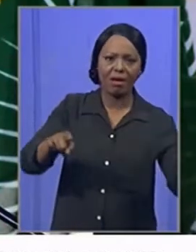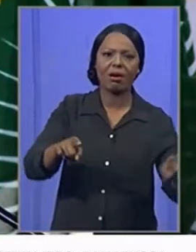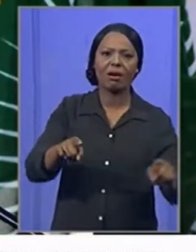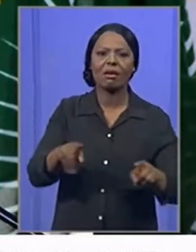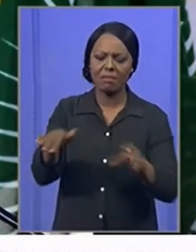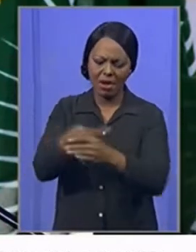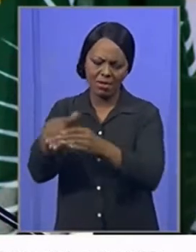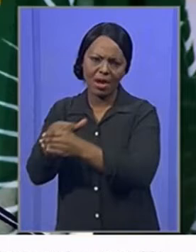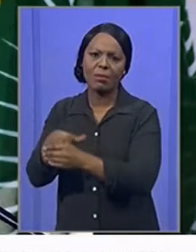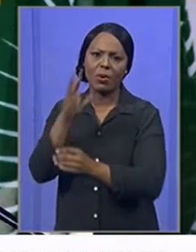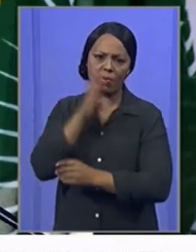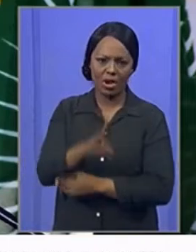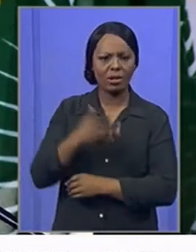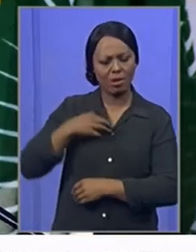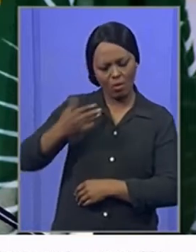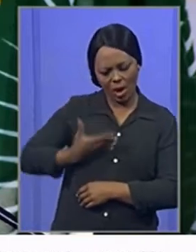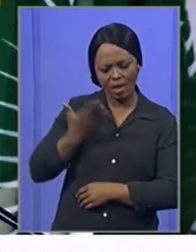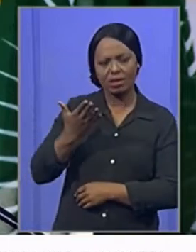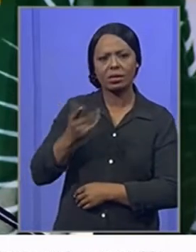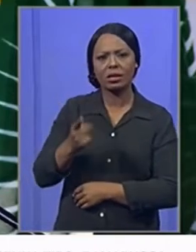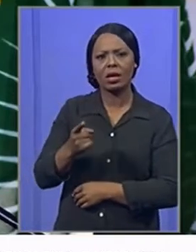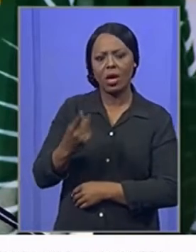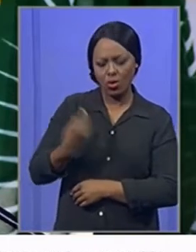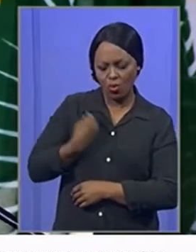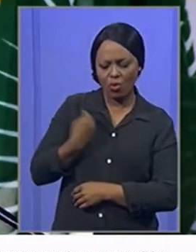in the public service.